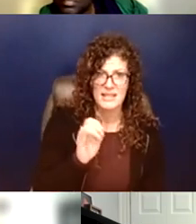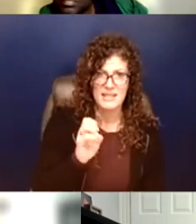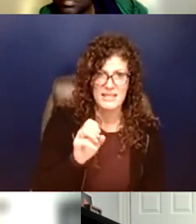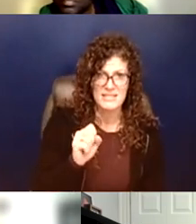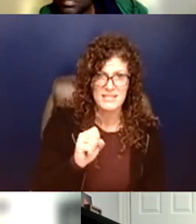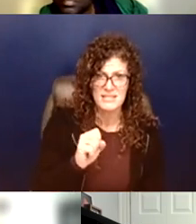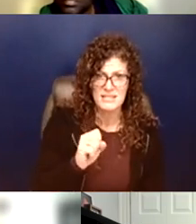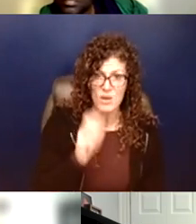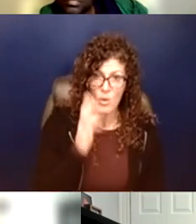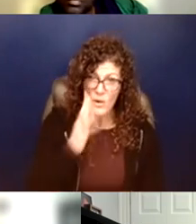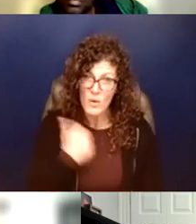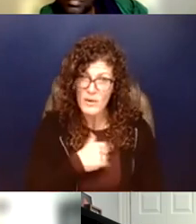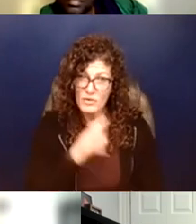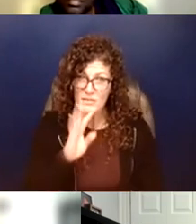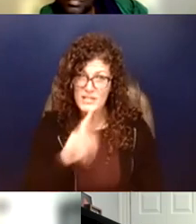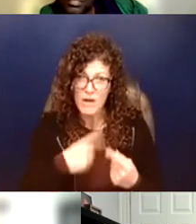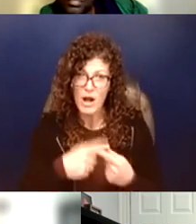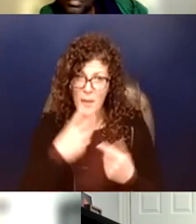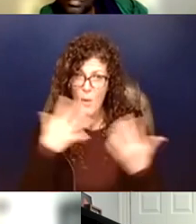going to really talk about this